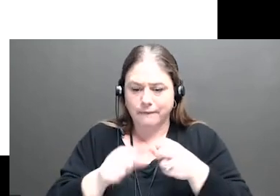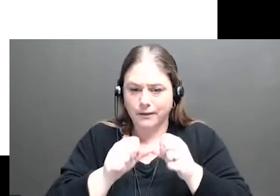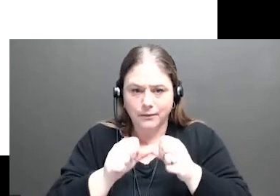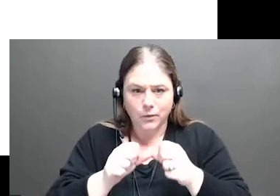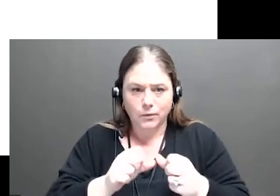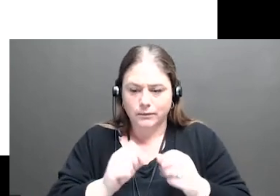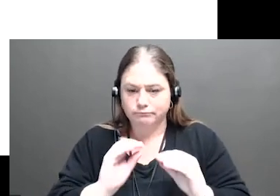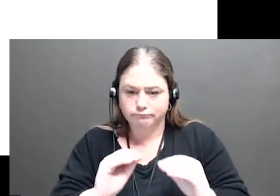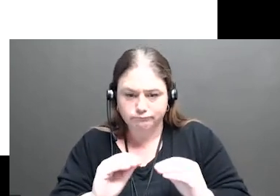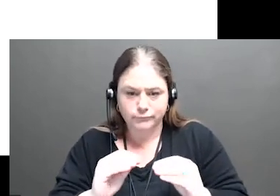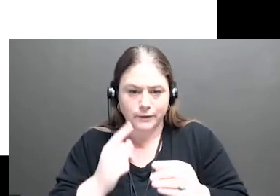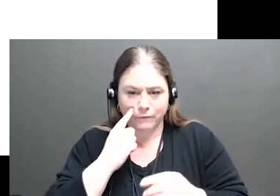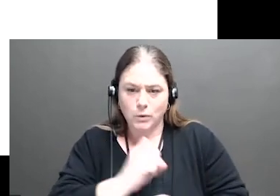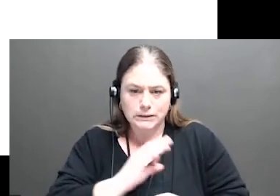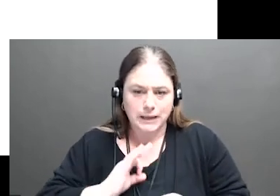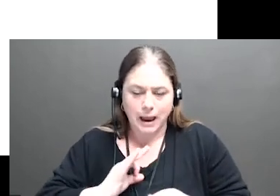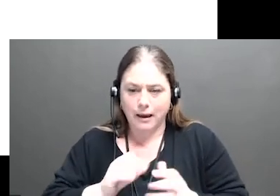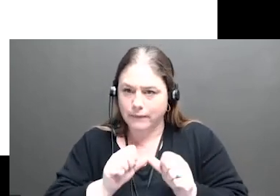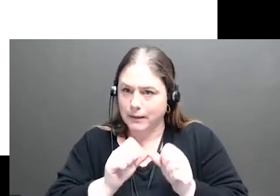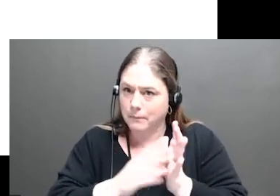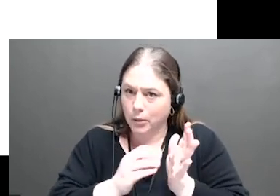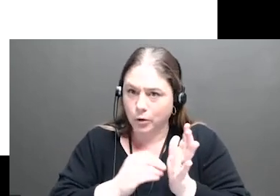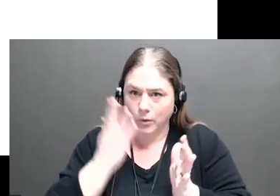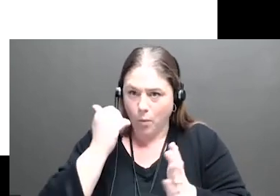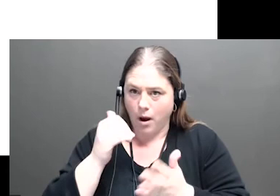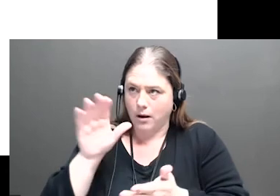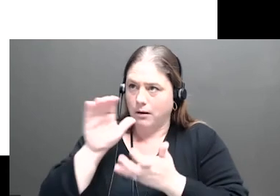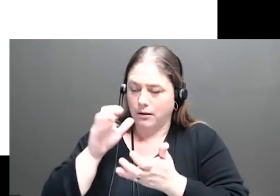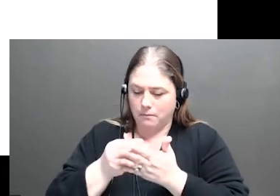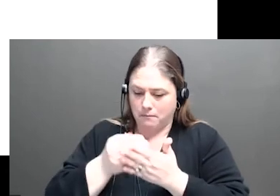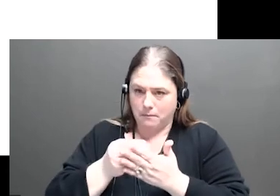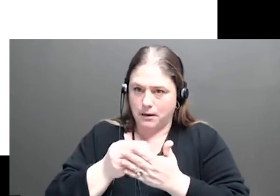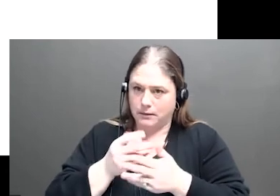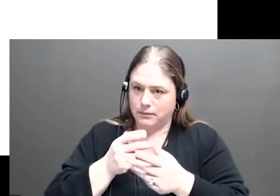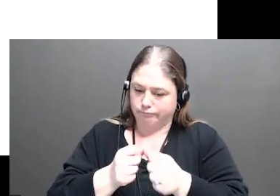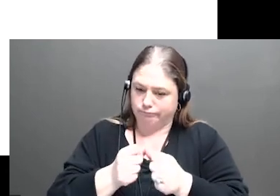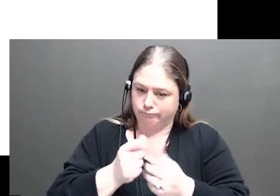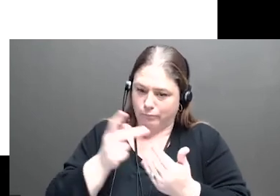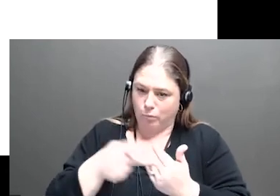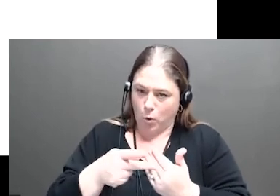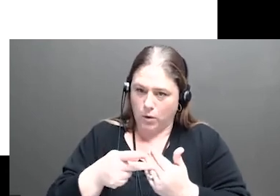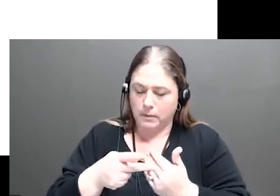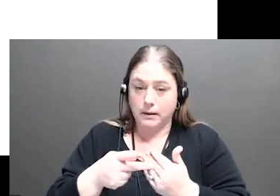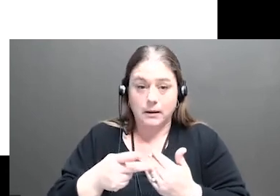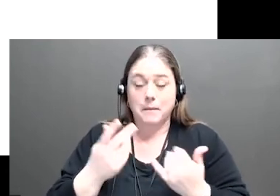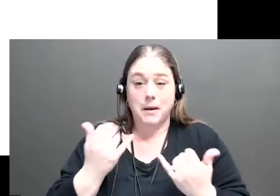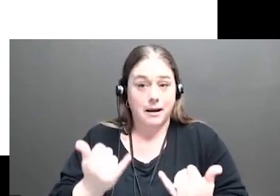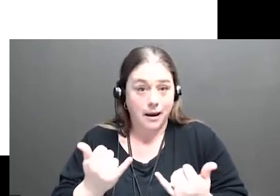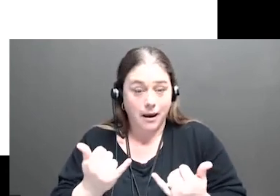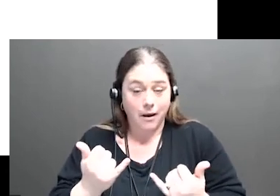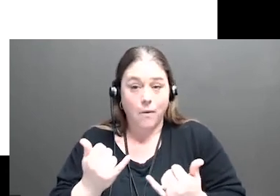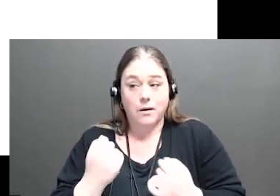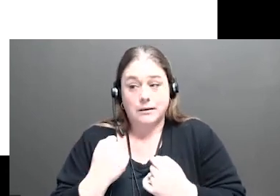on when the programming is so inconsistent. What's great now is that our programming is 3 years in